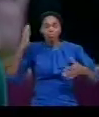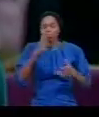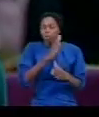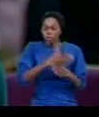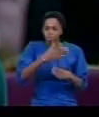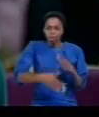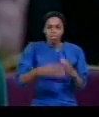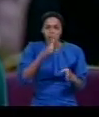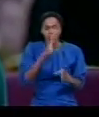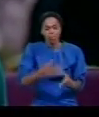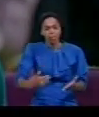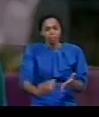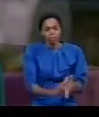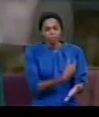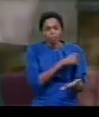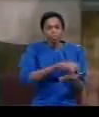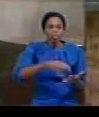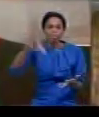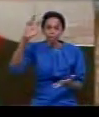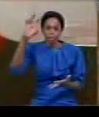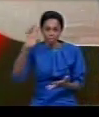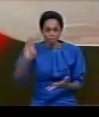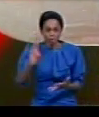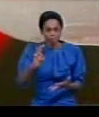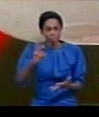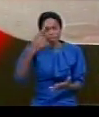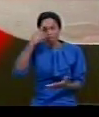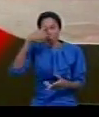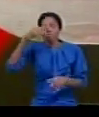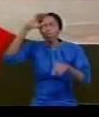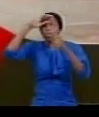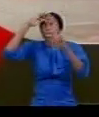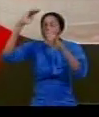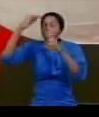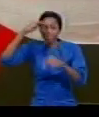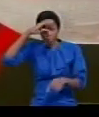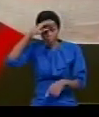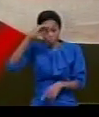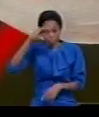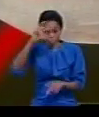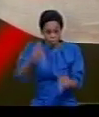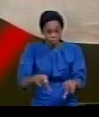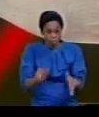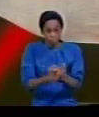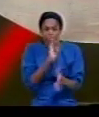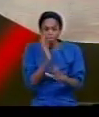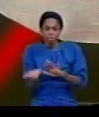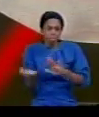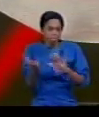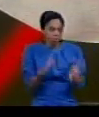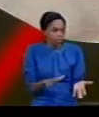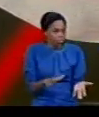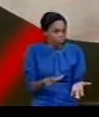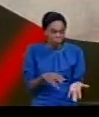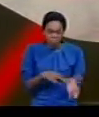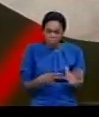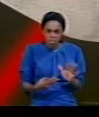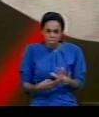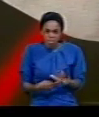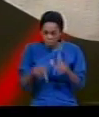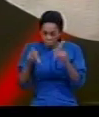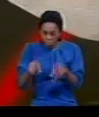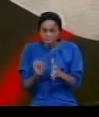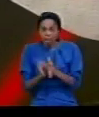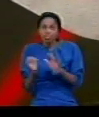verse 7. In verse 7 it says, for he that is dead, who is that? Crucified with